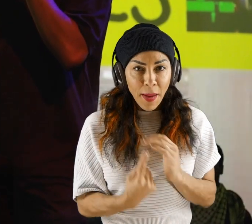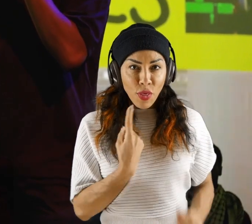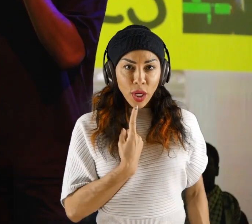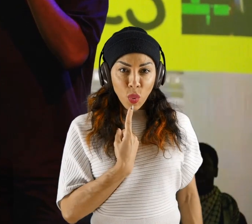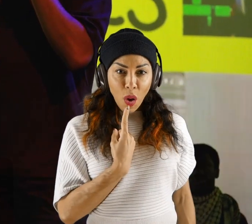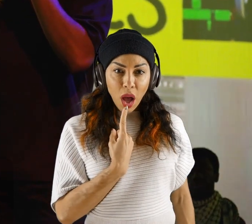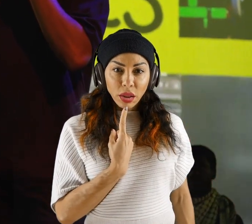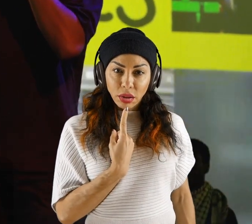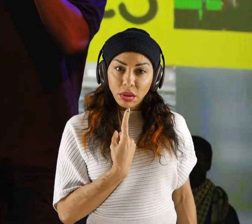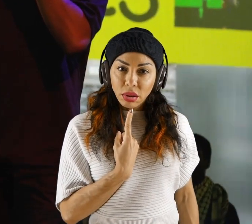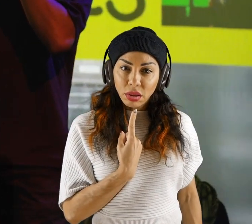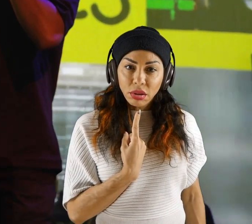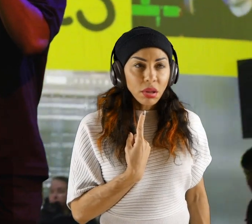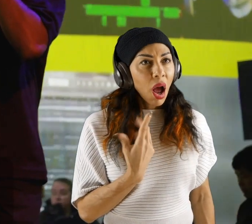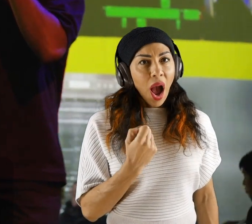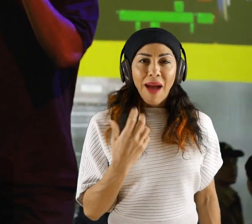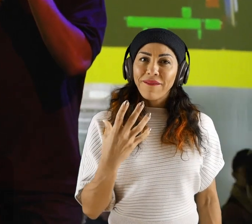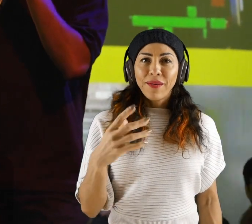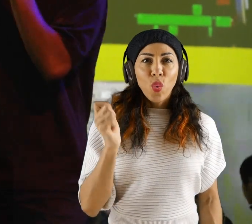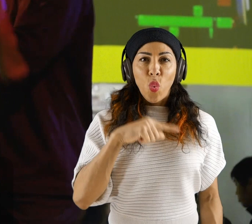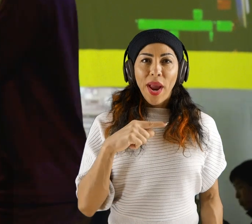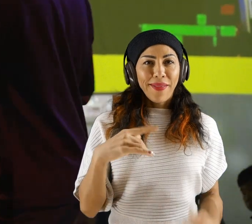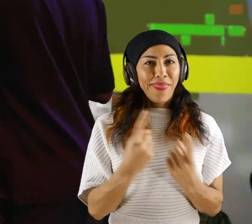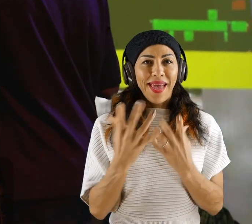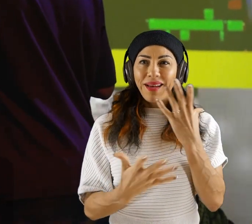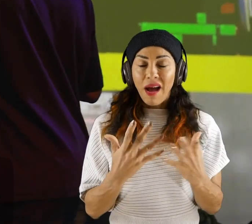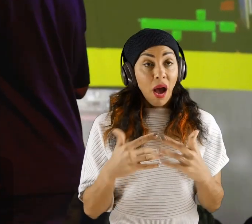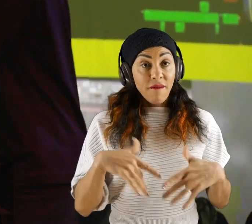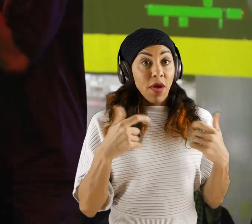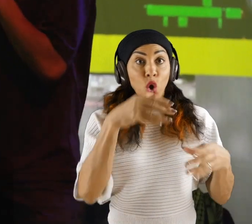I have this weird thing where I'm like, okay, this is actually too much content. I listened to